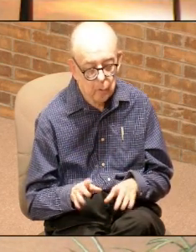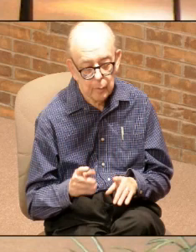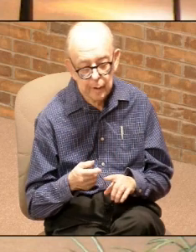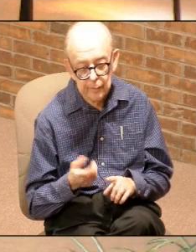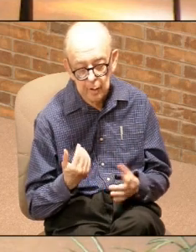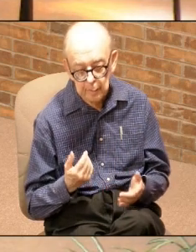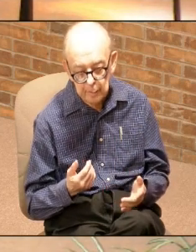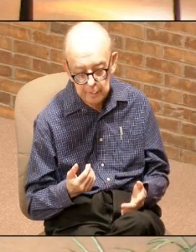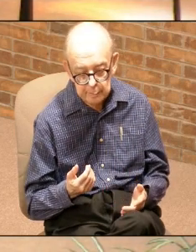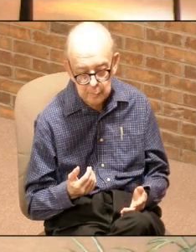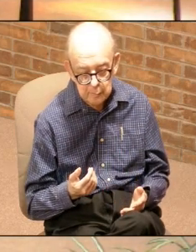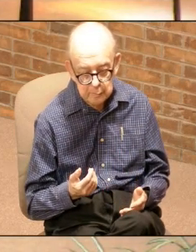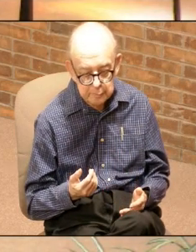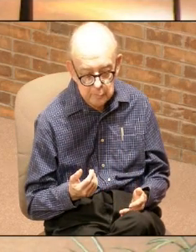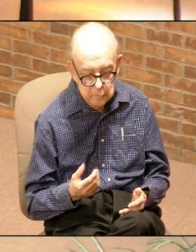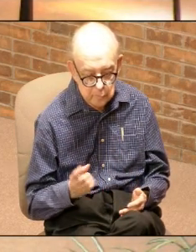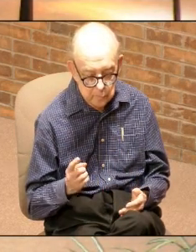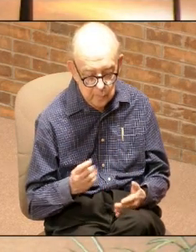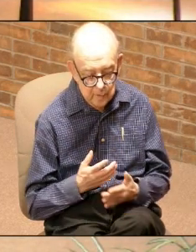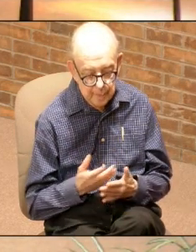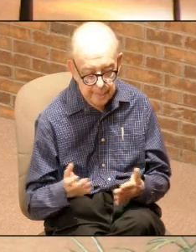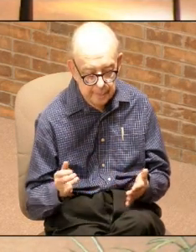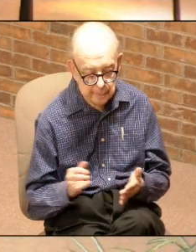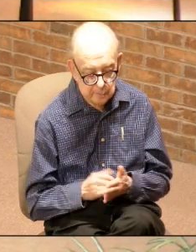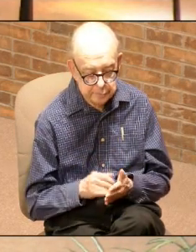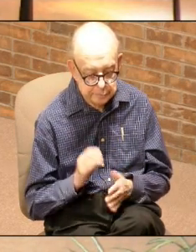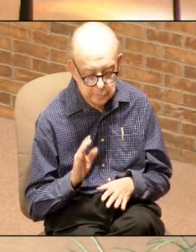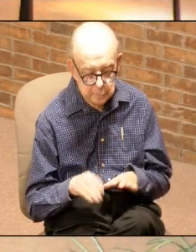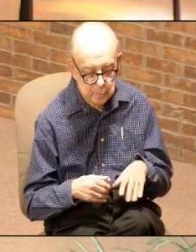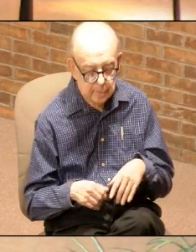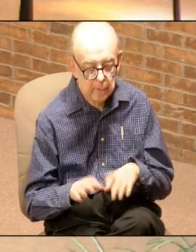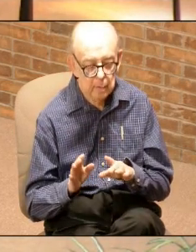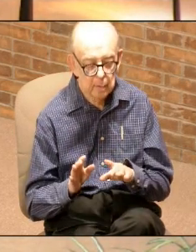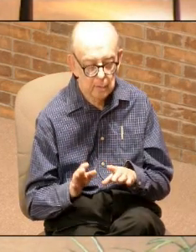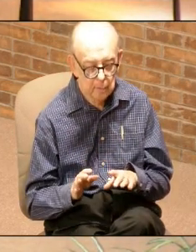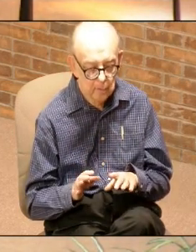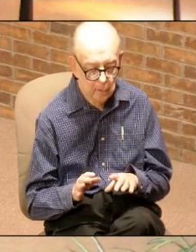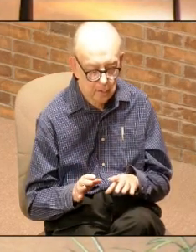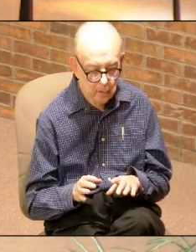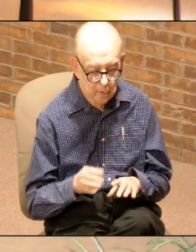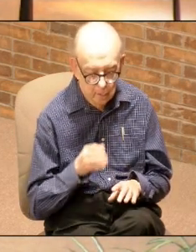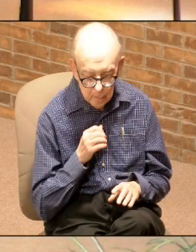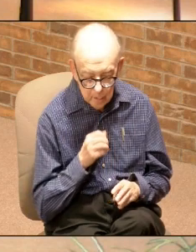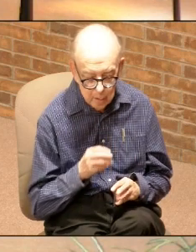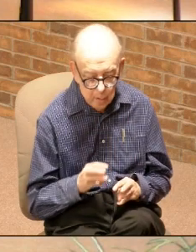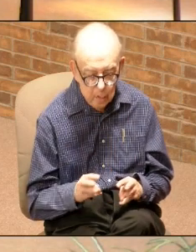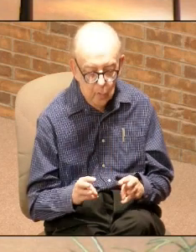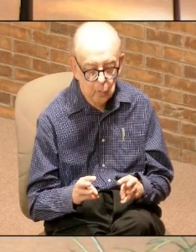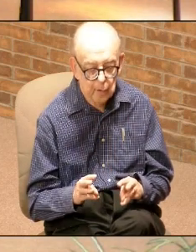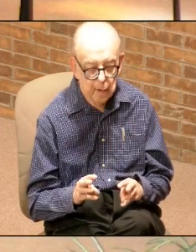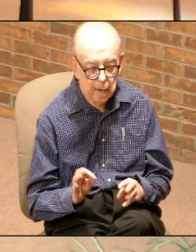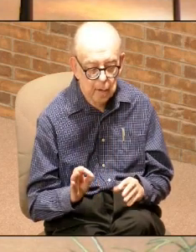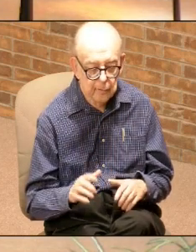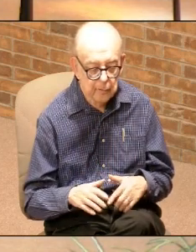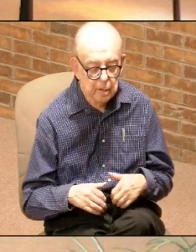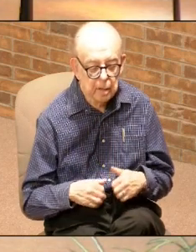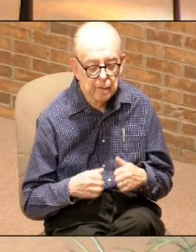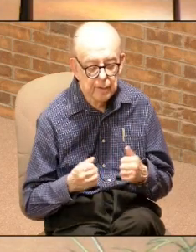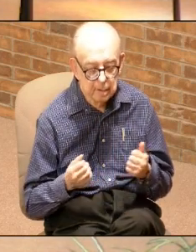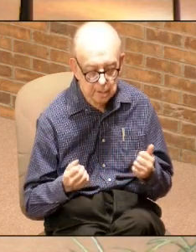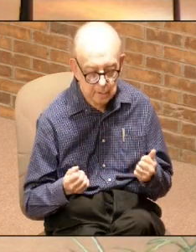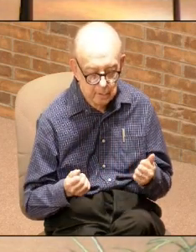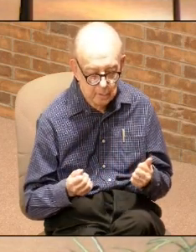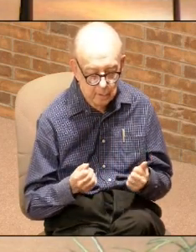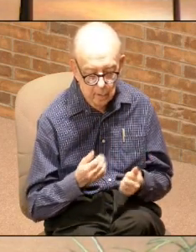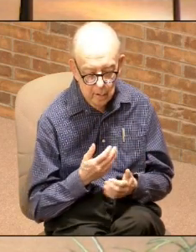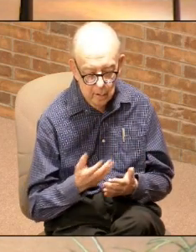from. And one of the things that we're to walk away from is an old way of living.